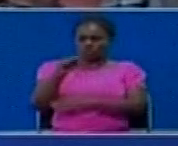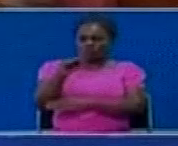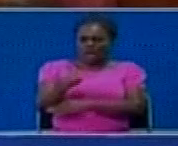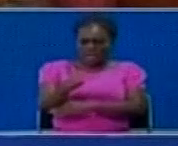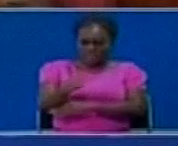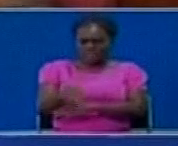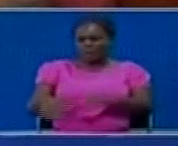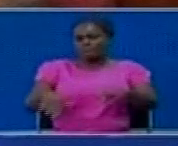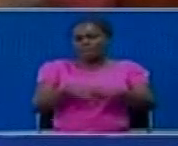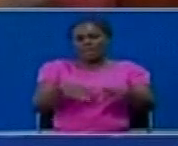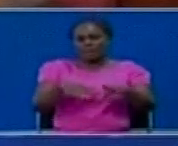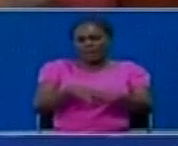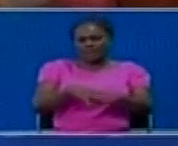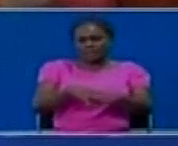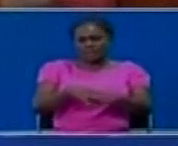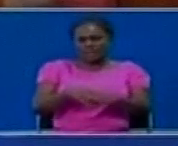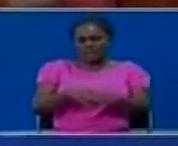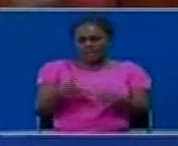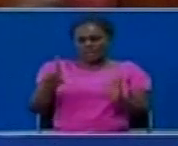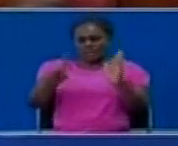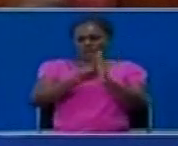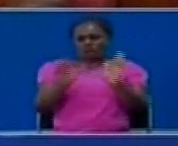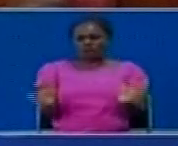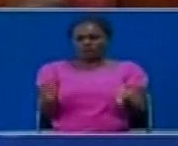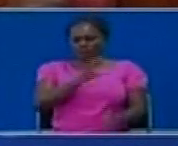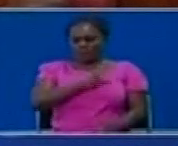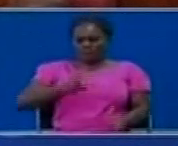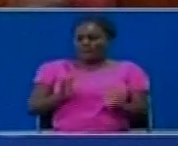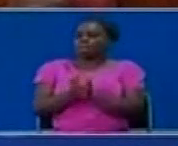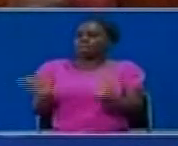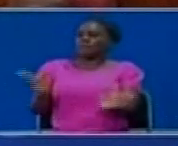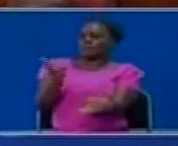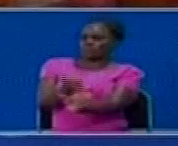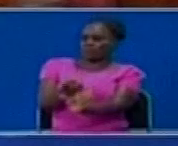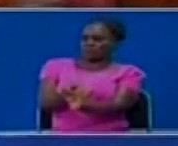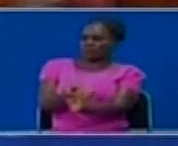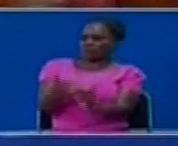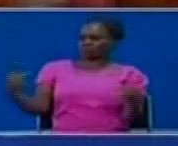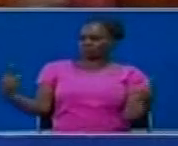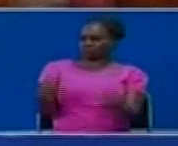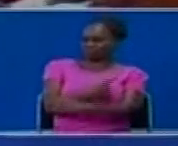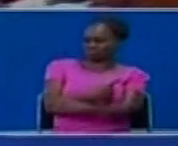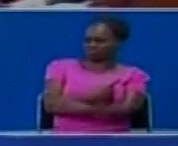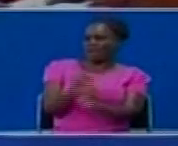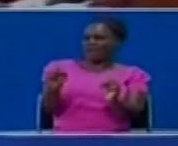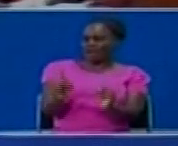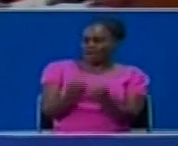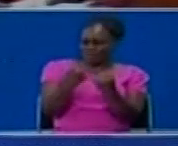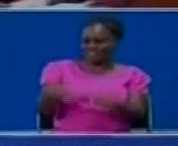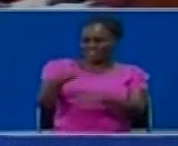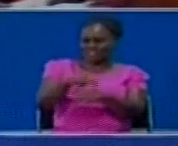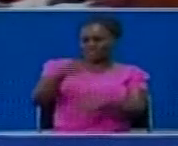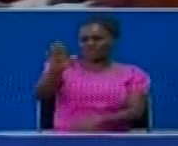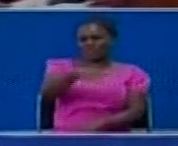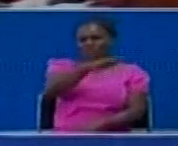the controversial election laws to the Legal Affairs Committee for public participation, contrary to what had happened in the National